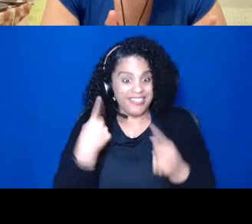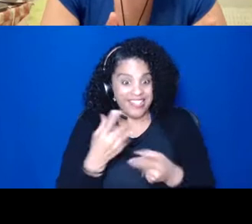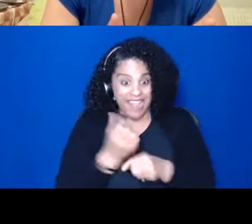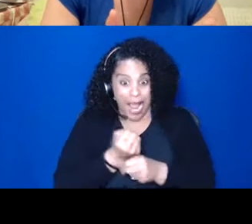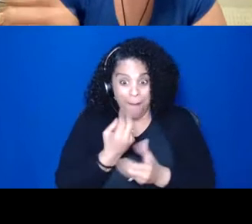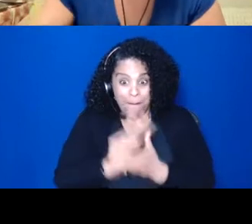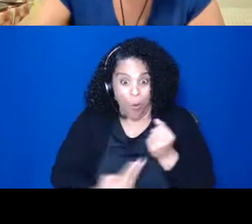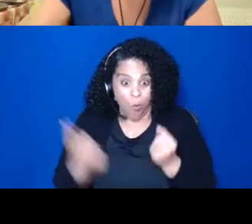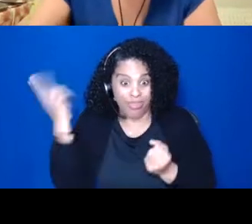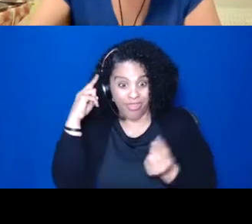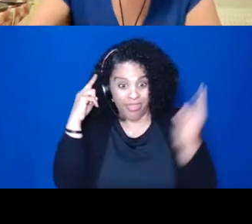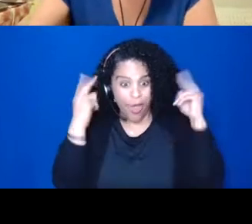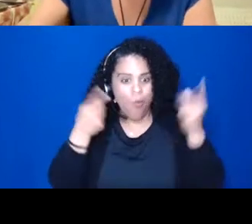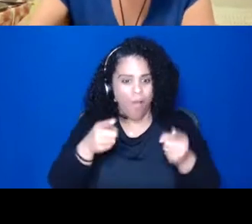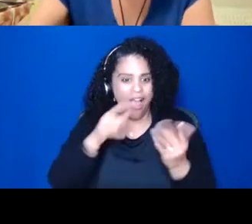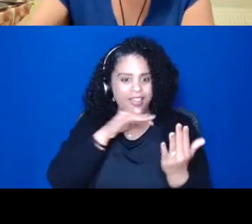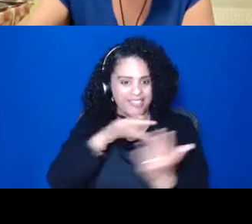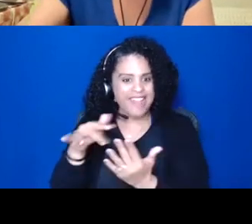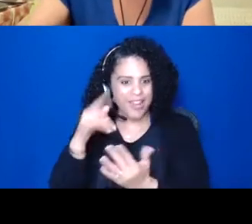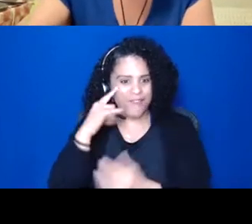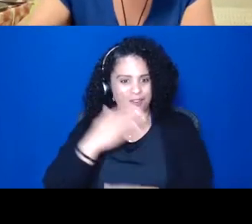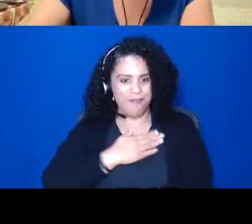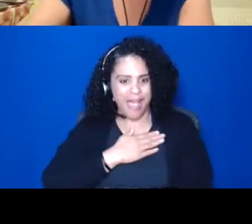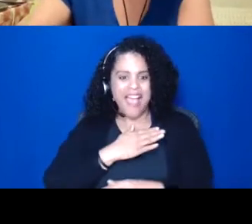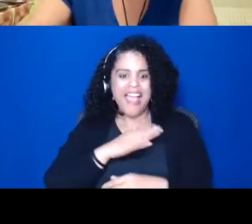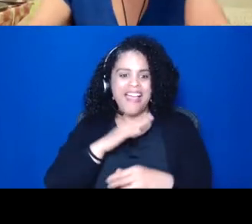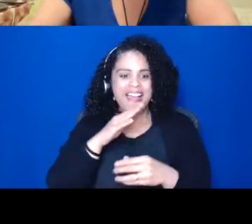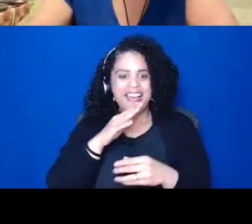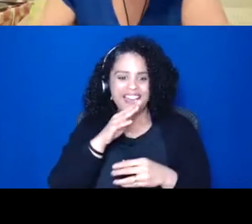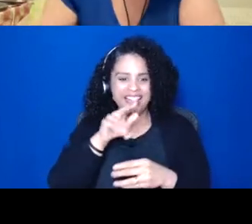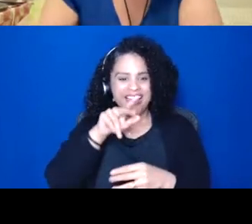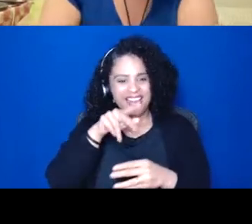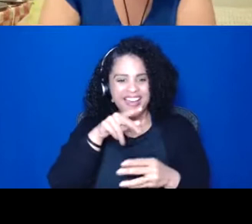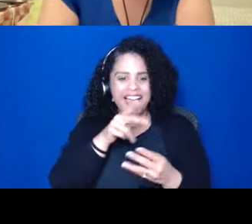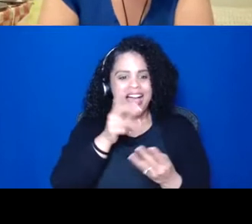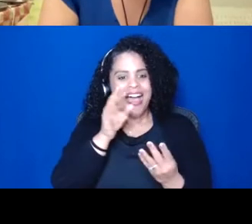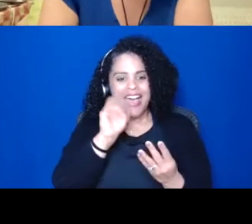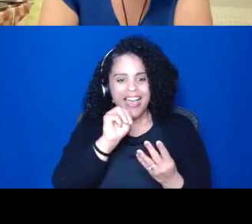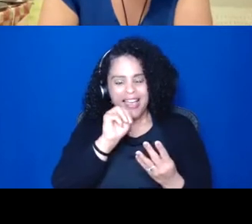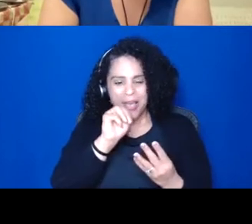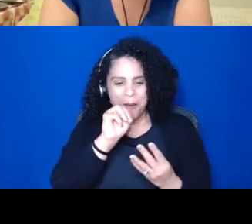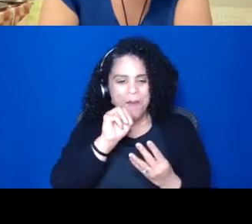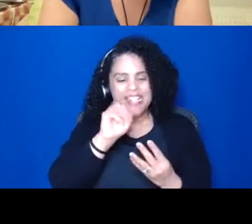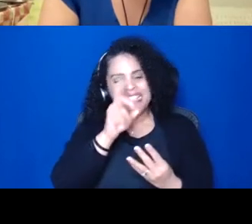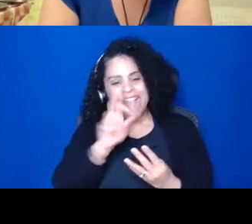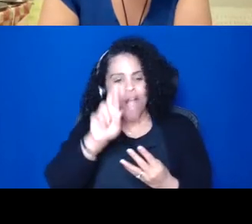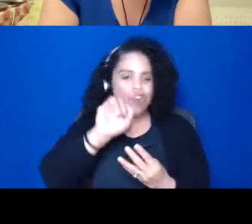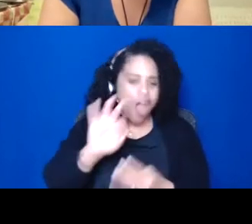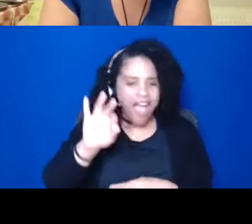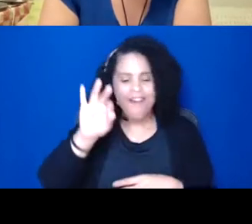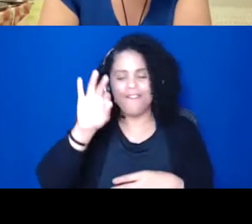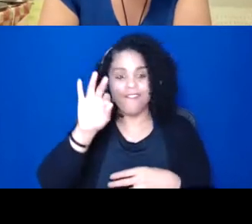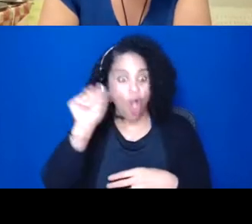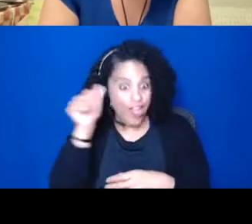both implants while I was studying for my Doctor of Audiology degree, I decided that I was going to film